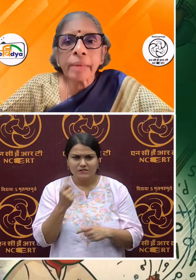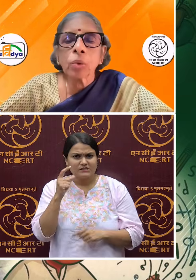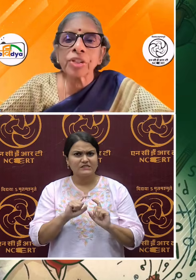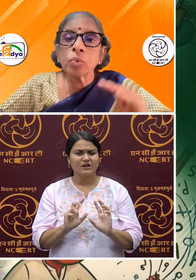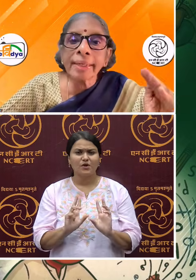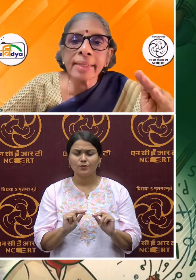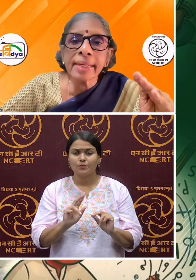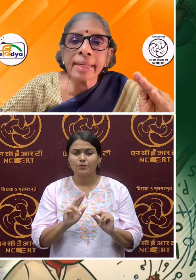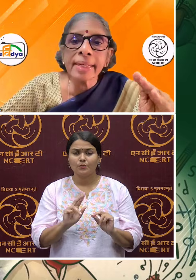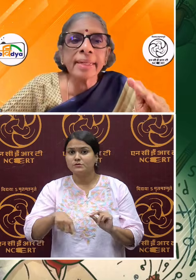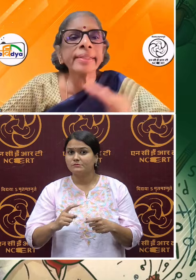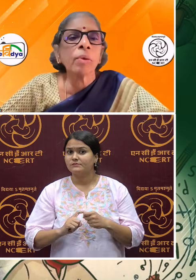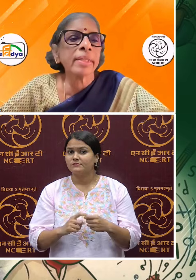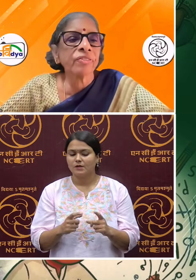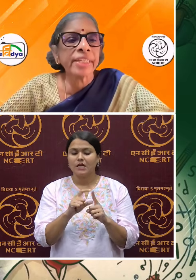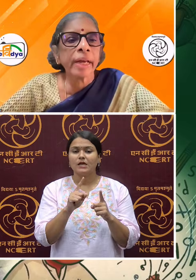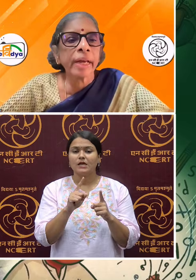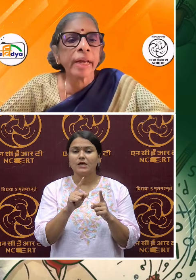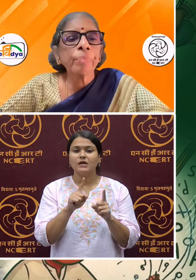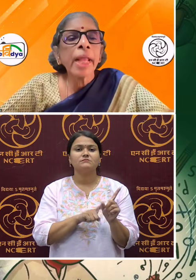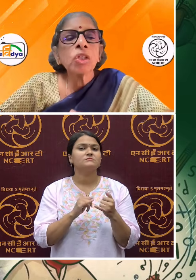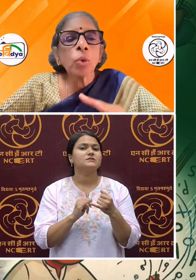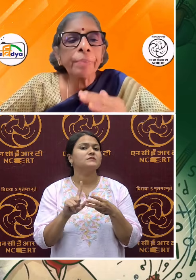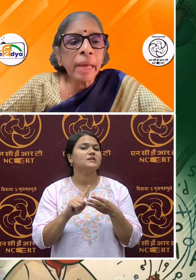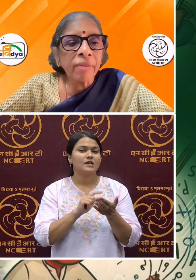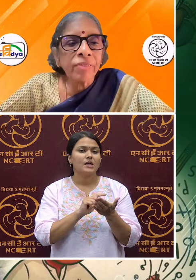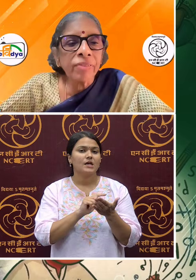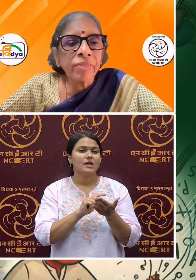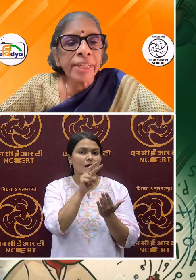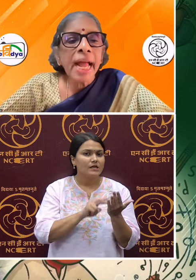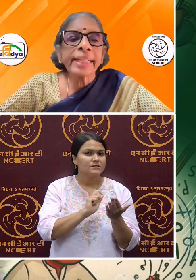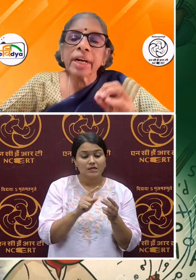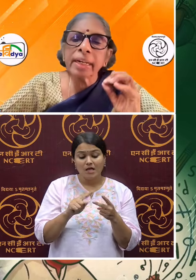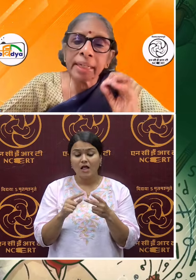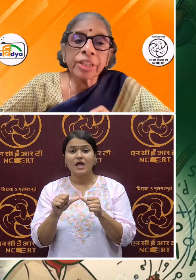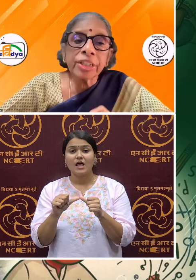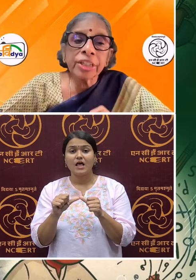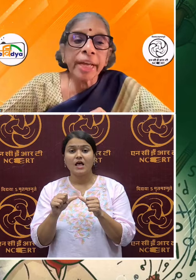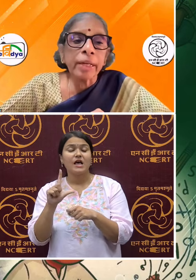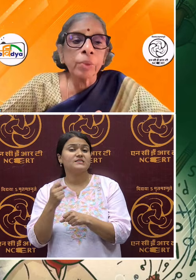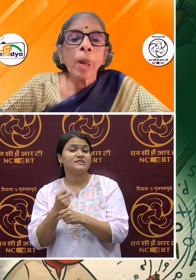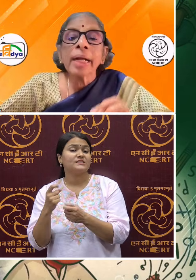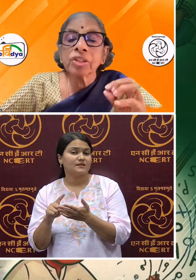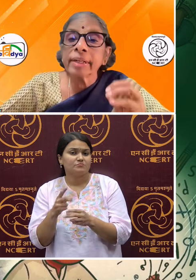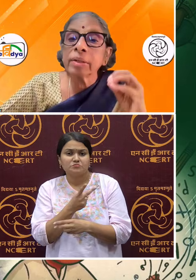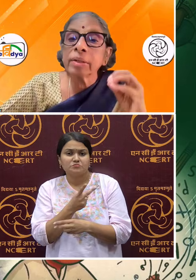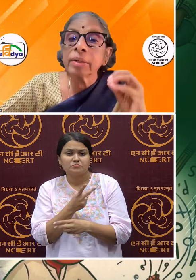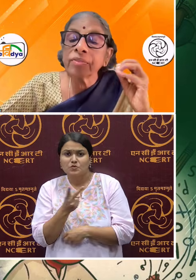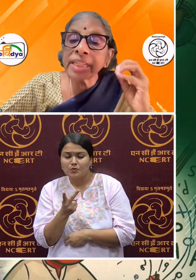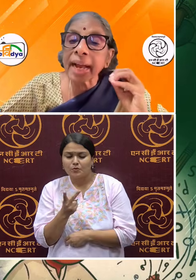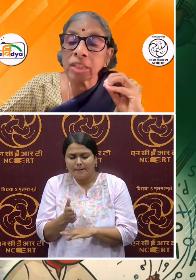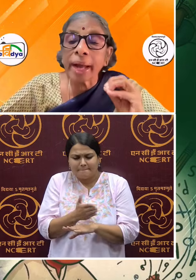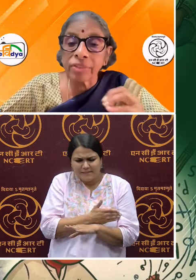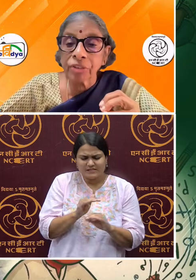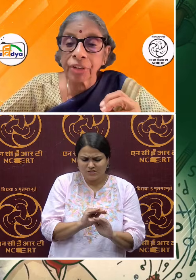then became the question, what is dyslexia, what is aphasia? So it became evident that early childhood children